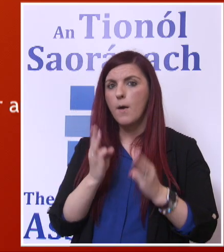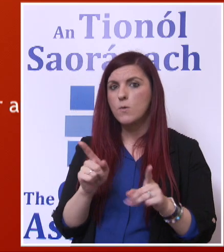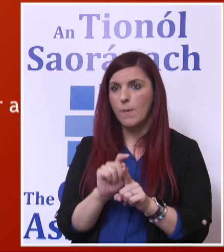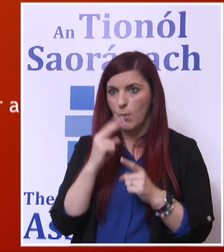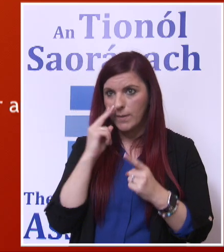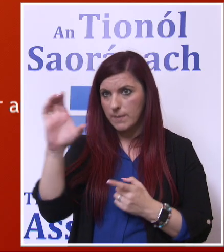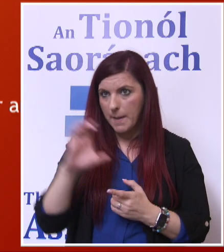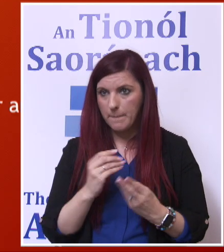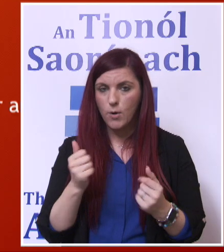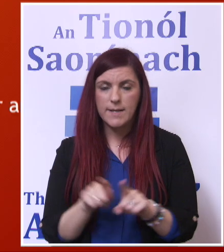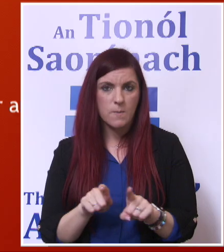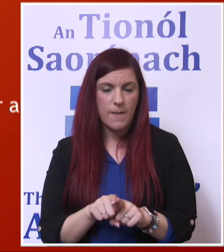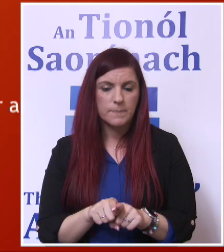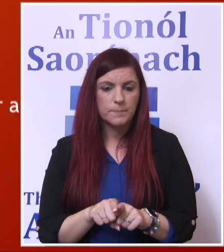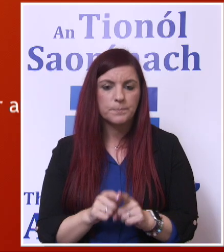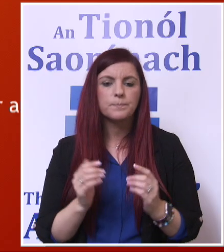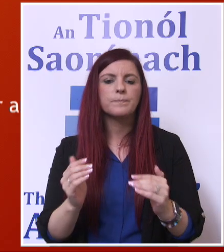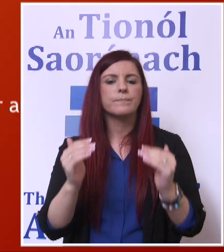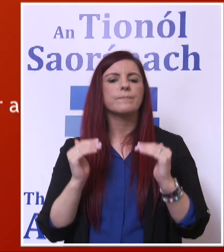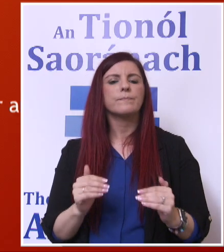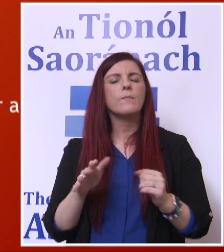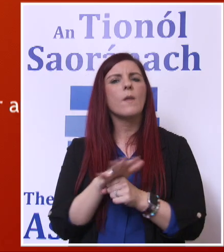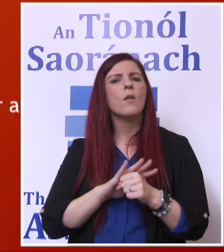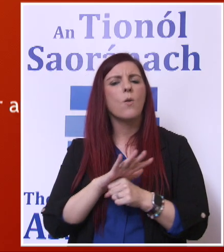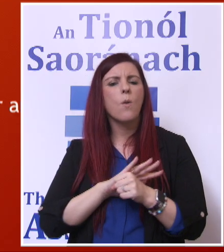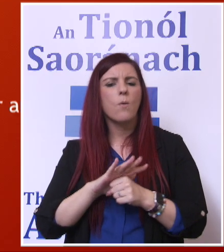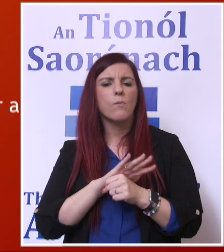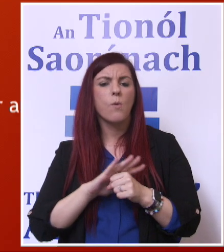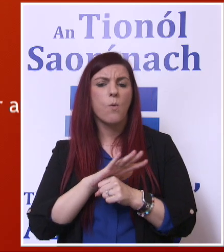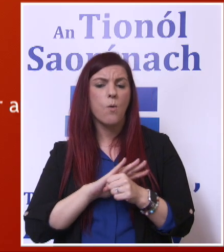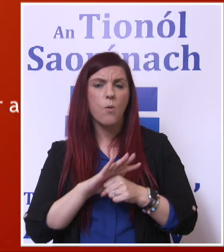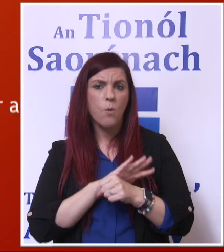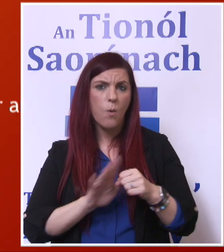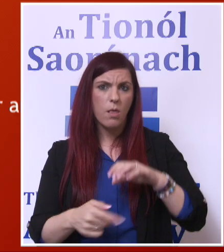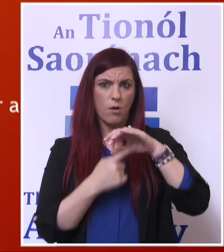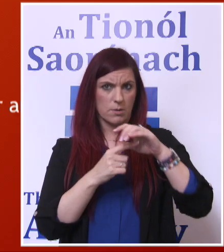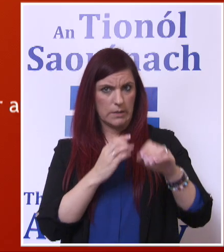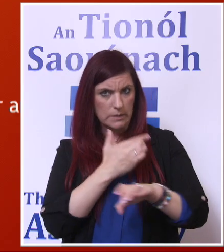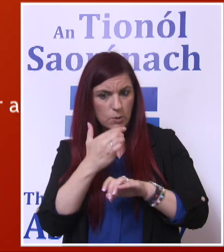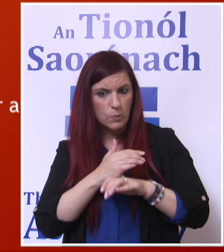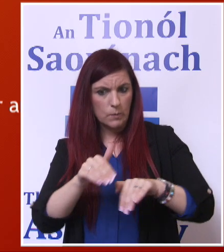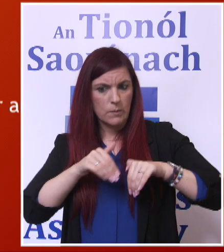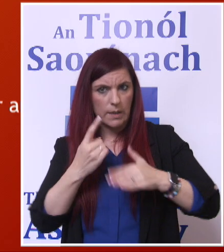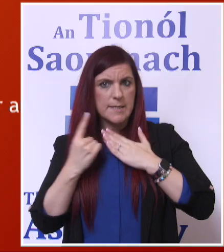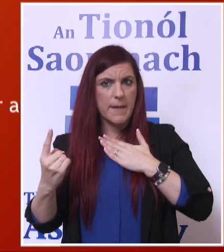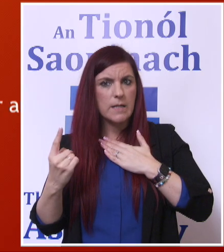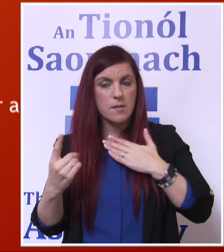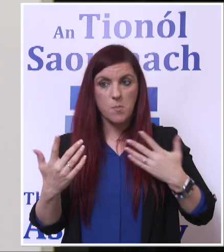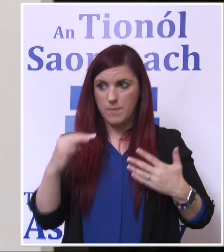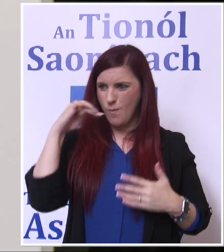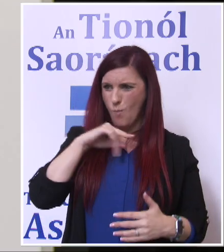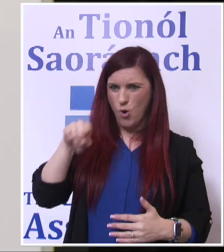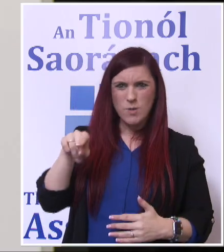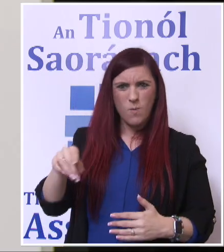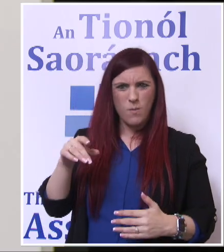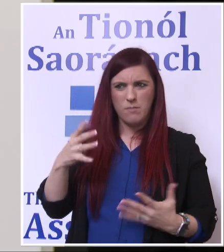money off them as well. Do local authorities retain their independence? This is a crucial one. What does it look like? You know, are we going to